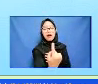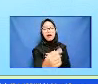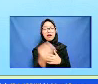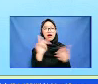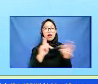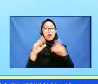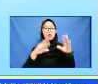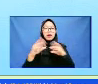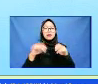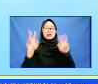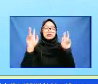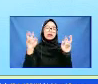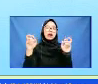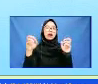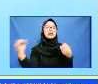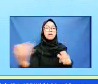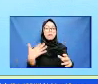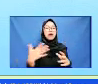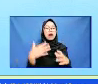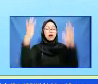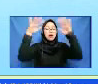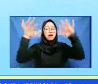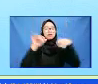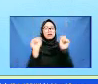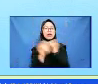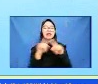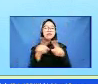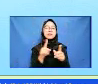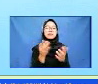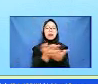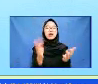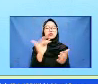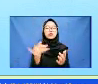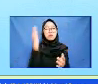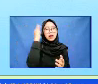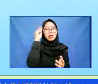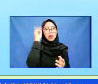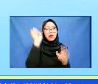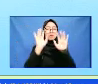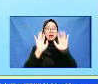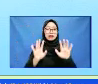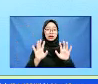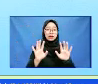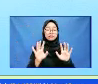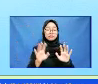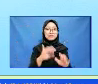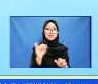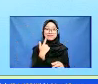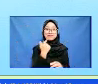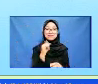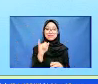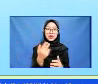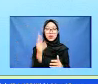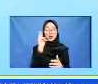of knowledge. And that is why it is important to include them in the debate. So thank you very much also for providing